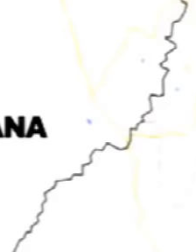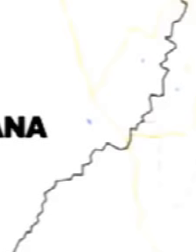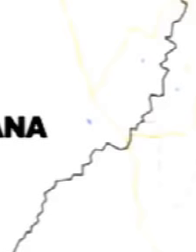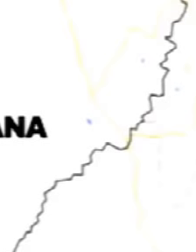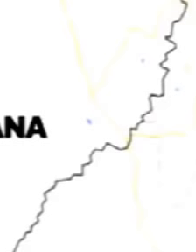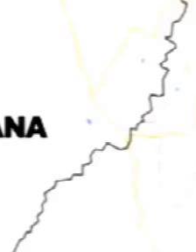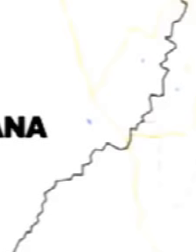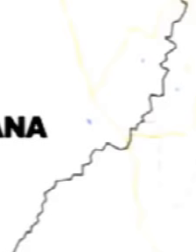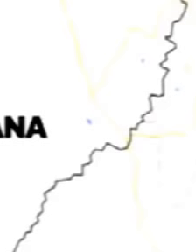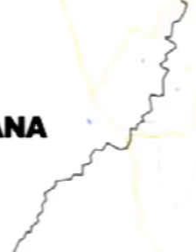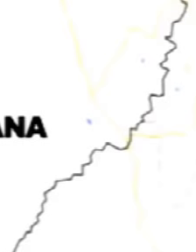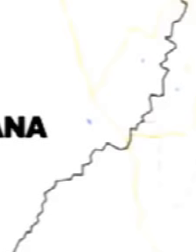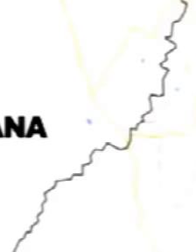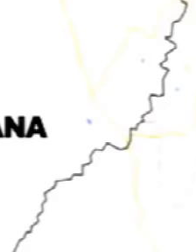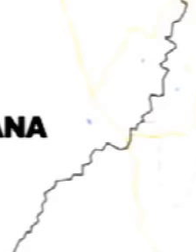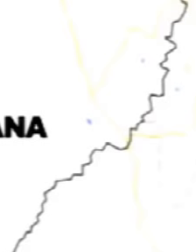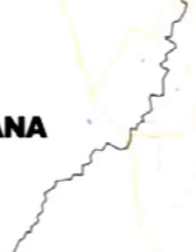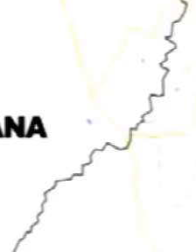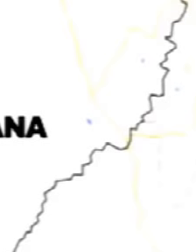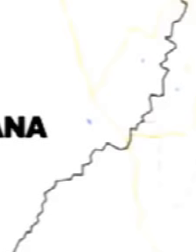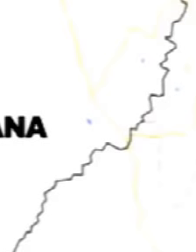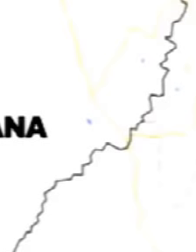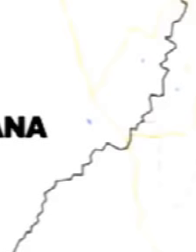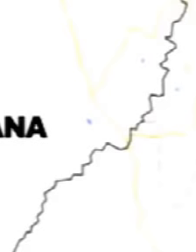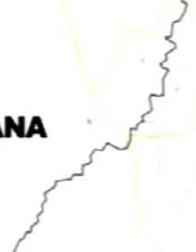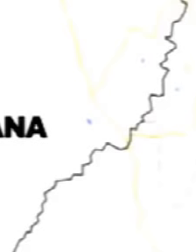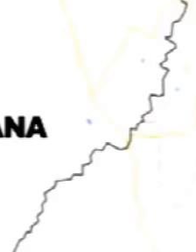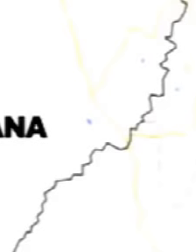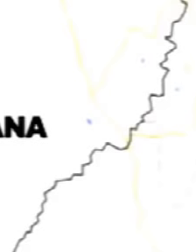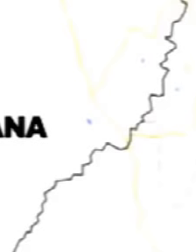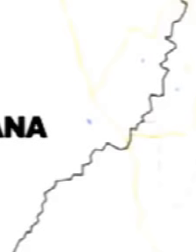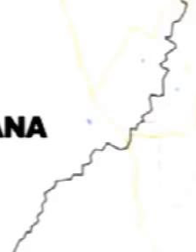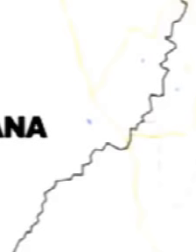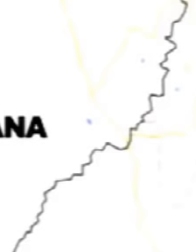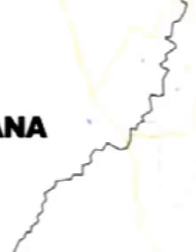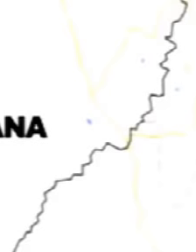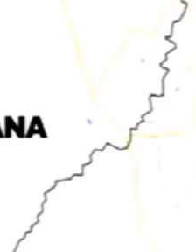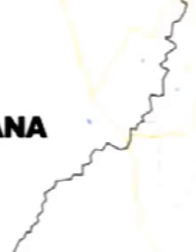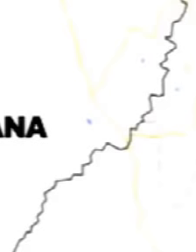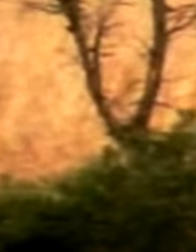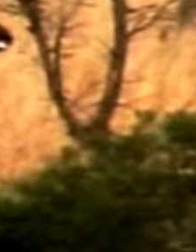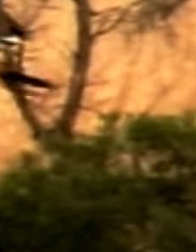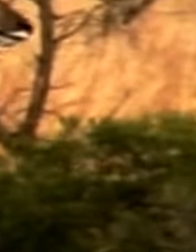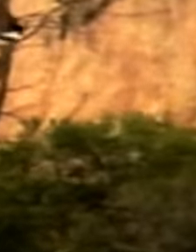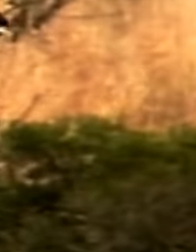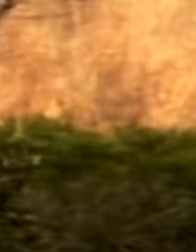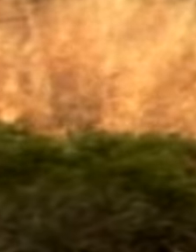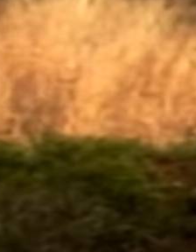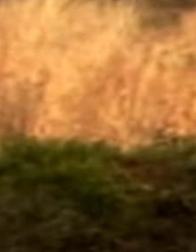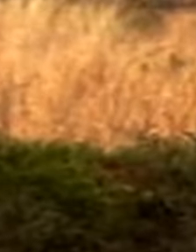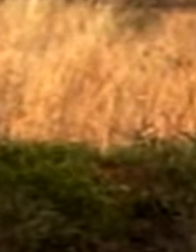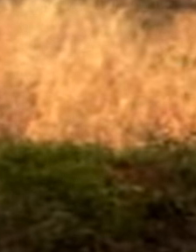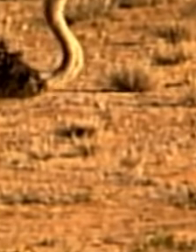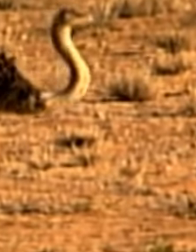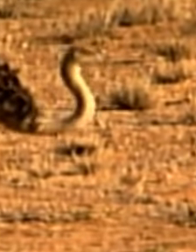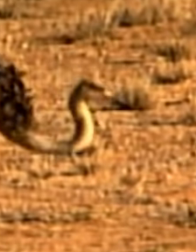of thirst. The total area is 38,000 square kilometers. Approximately three quarters of the park lie in Botswana and one